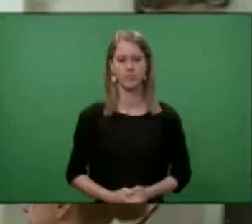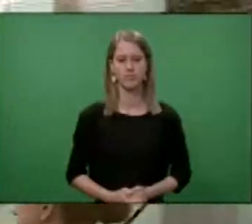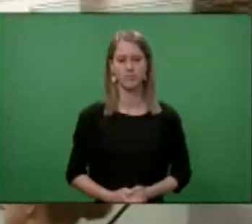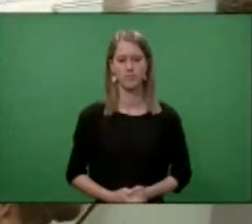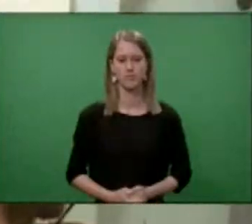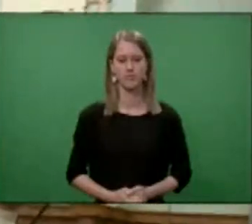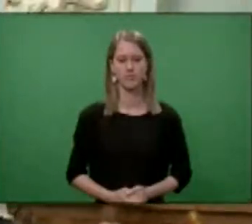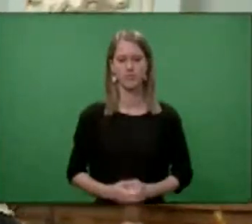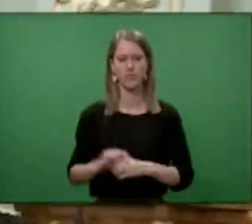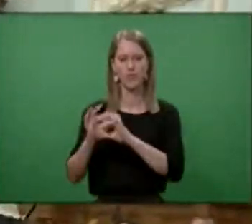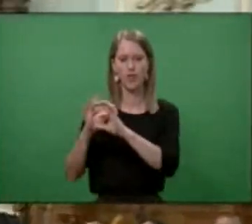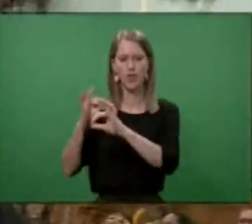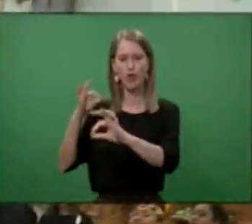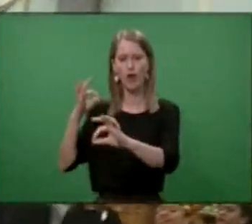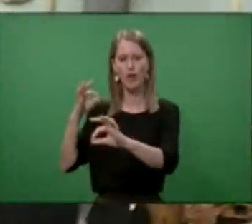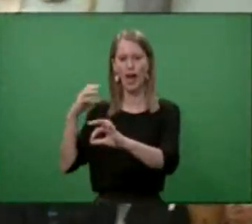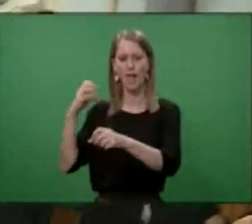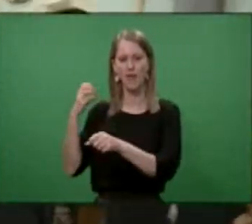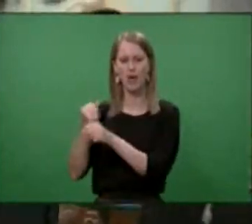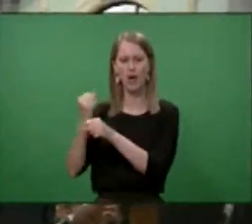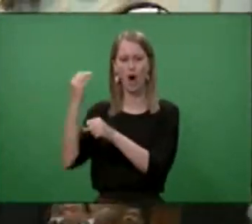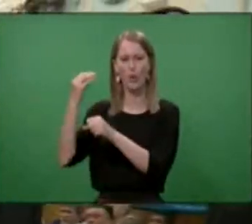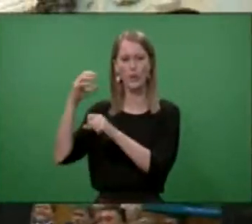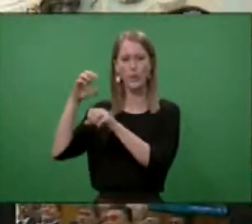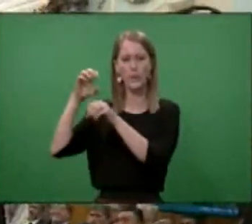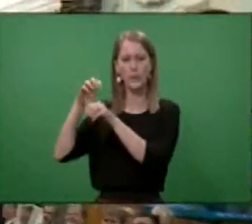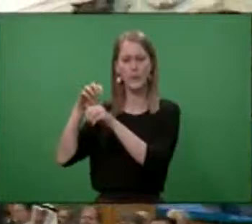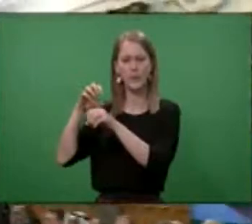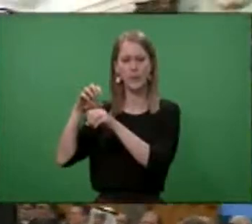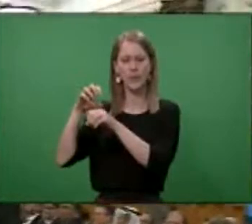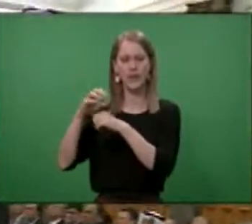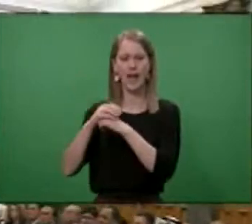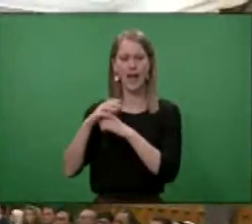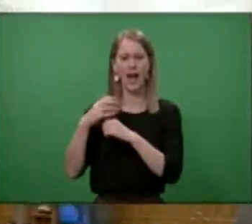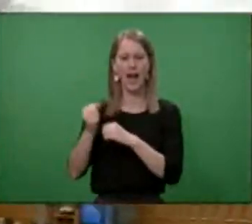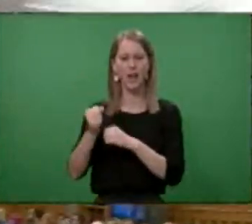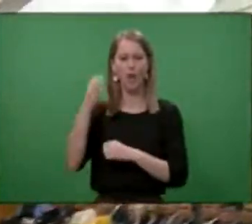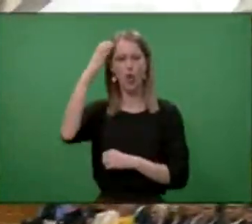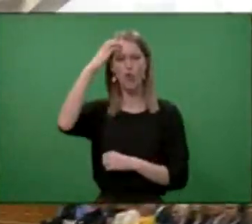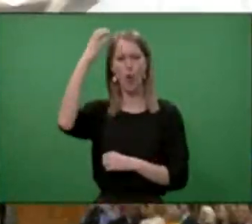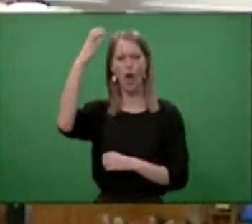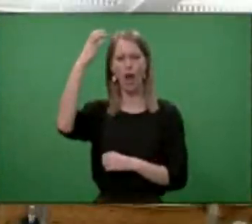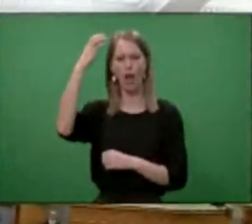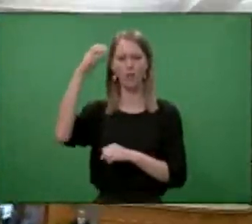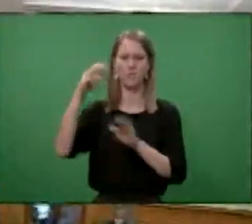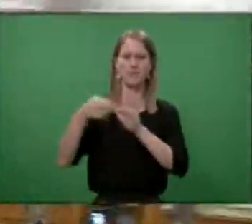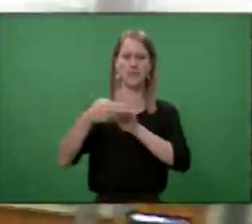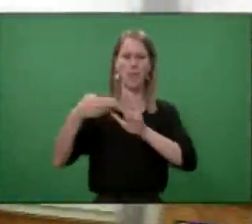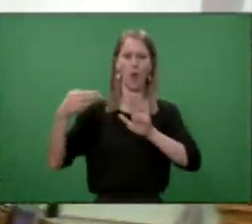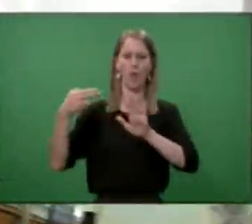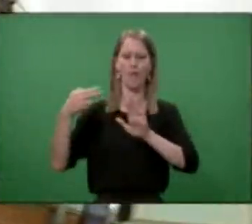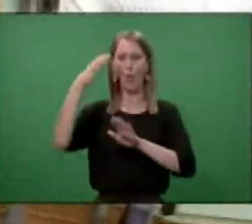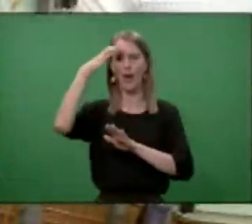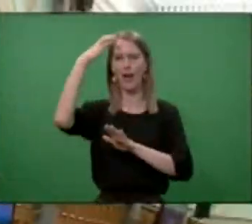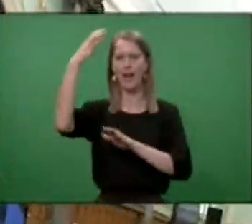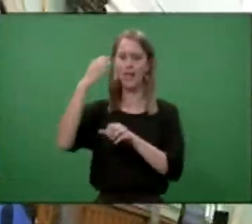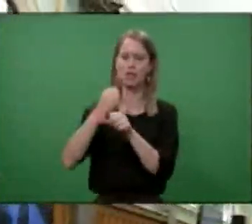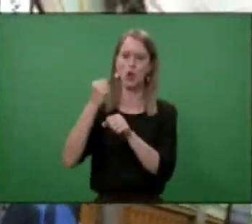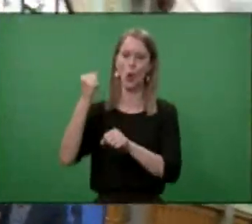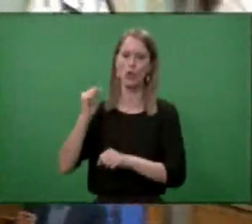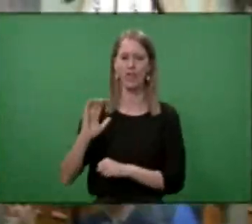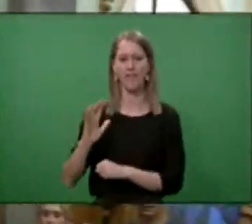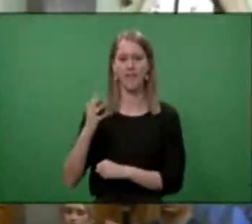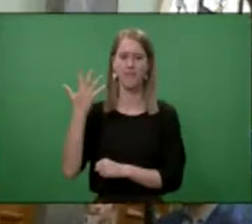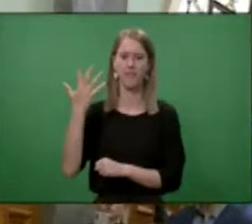Top of the rod is a gold lion rampant, supports a shield bearing the royal cipher of King George V within the garter, surmounted by